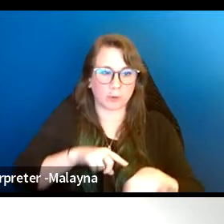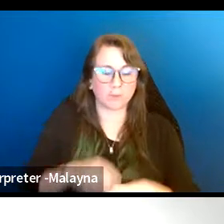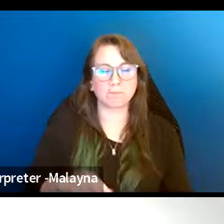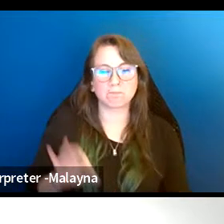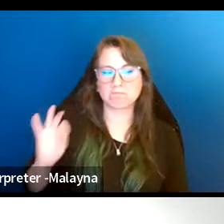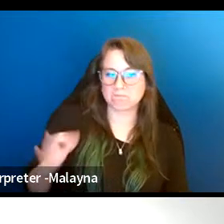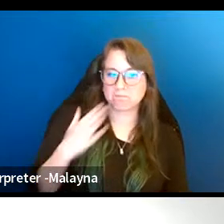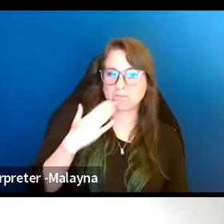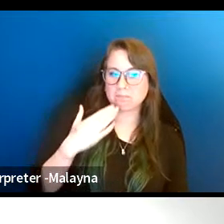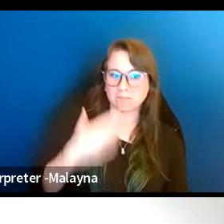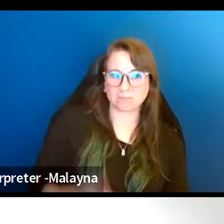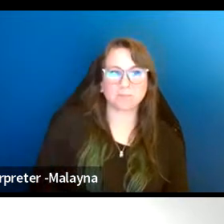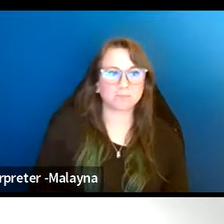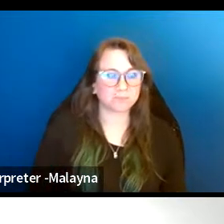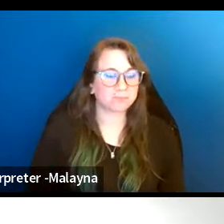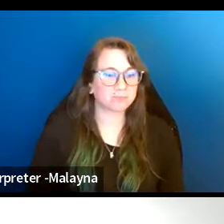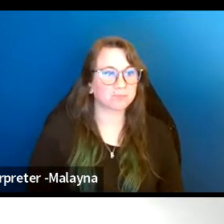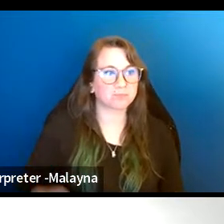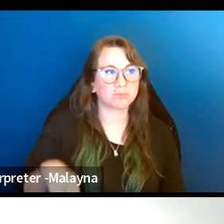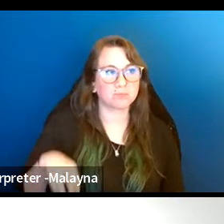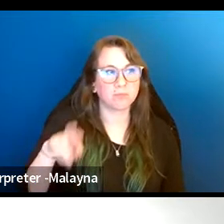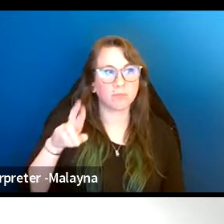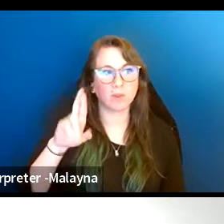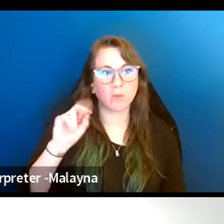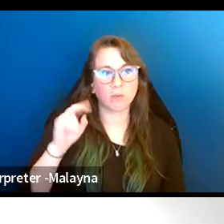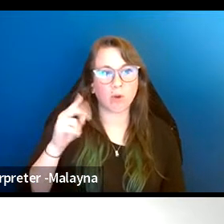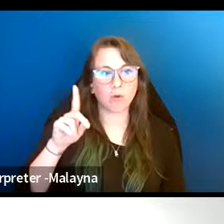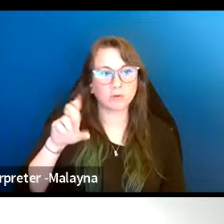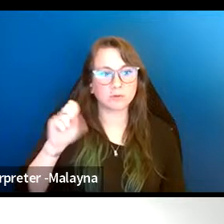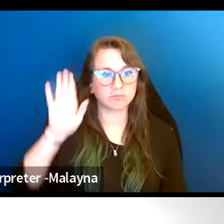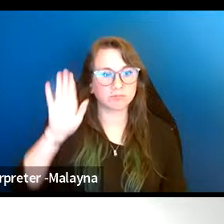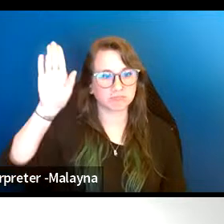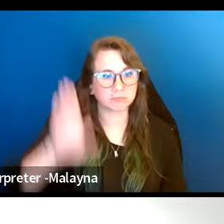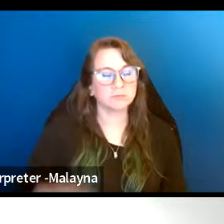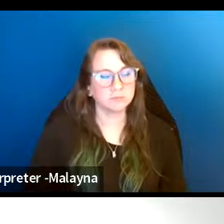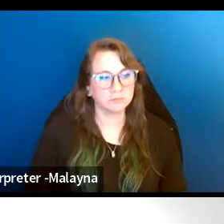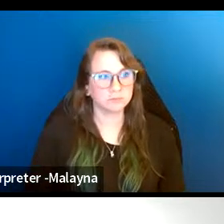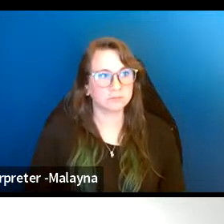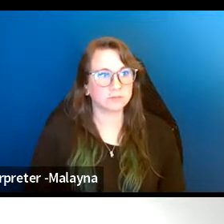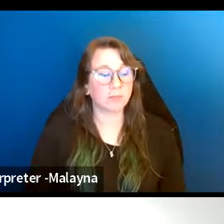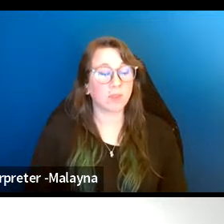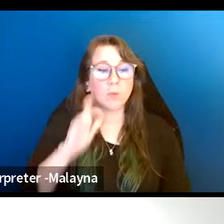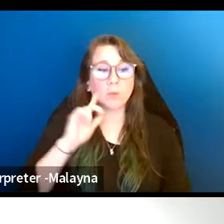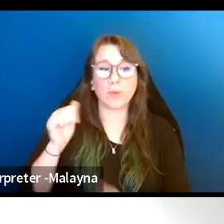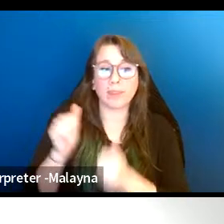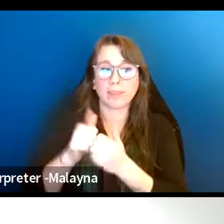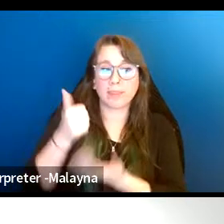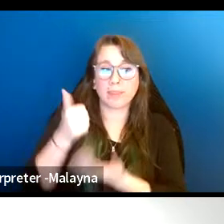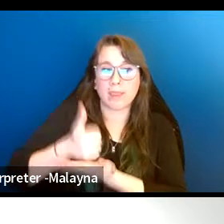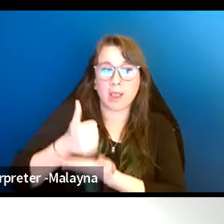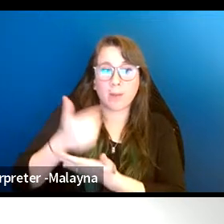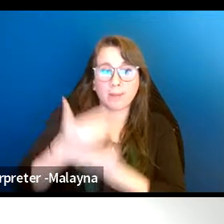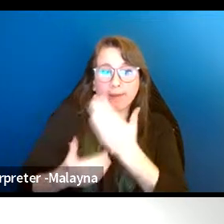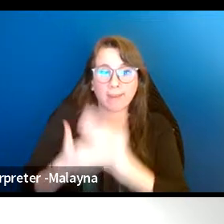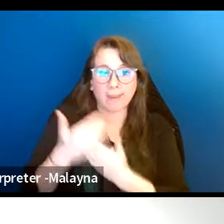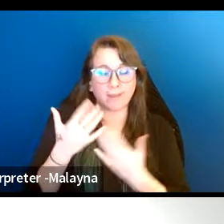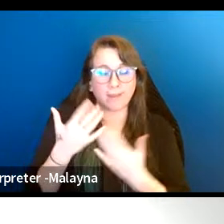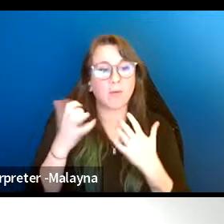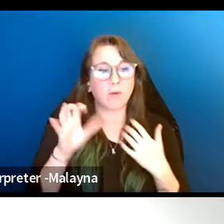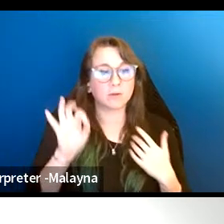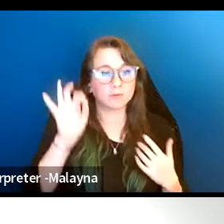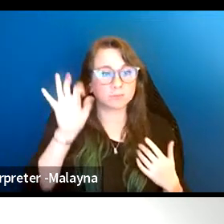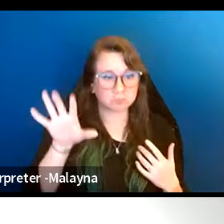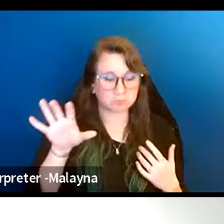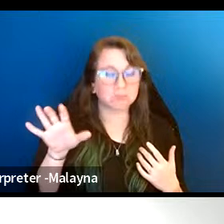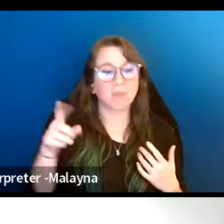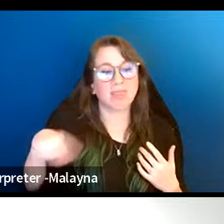Commissioner. Commissioner Rose, you had your hand raised? Yes, with the Helping Hands, I just want to add that